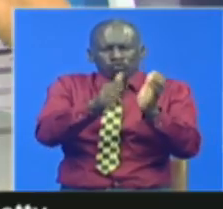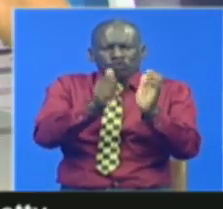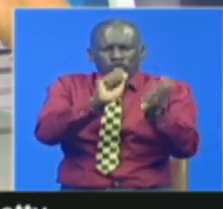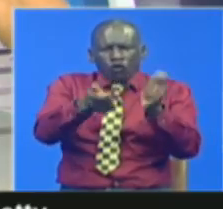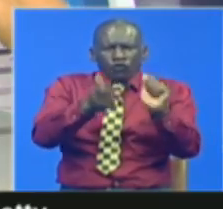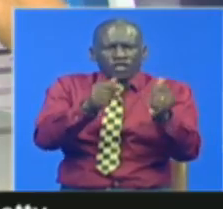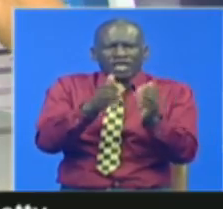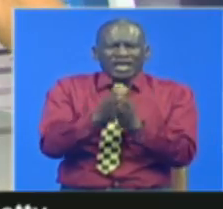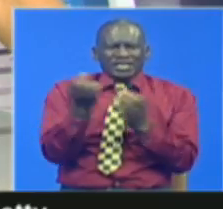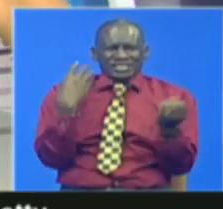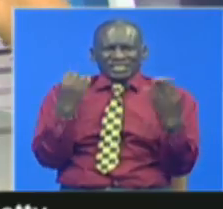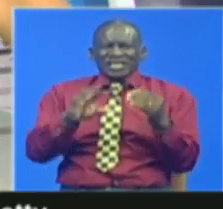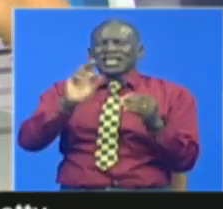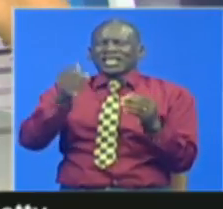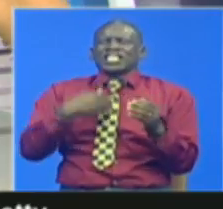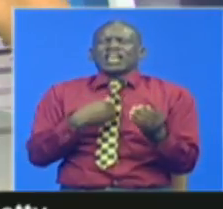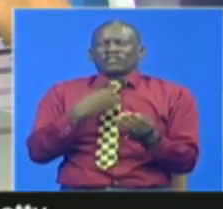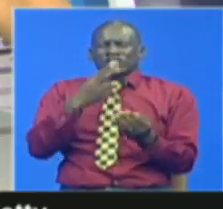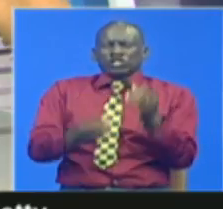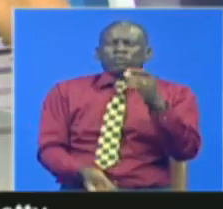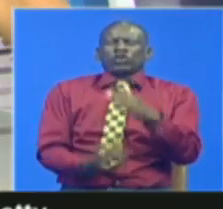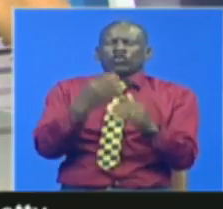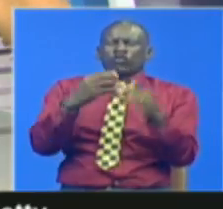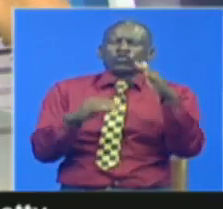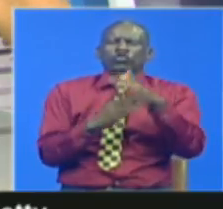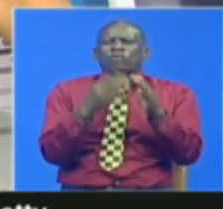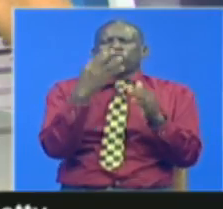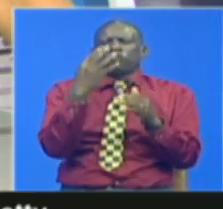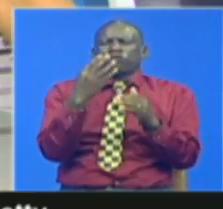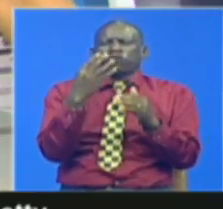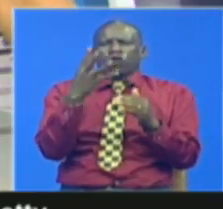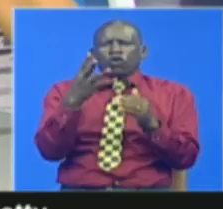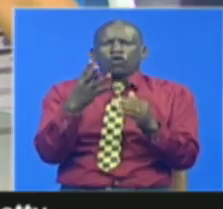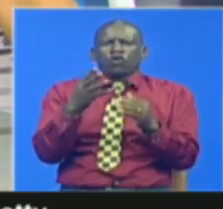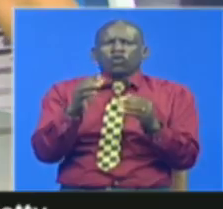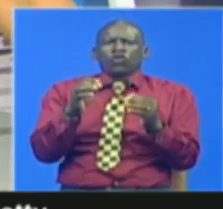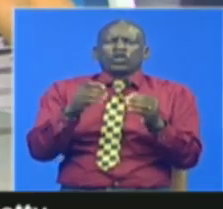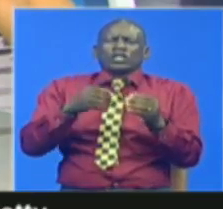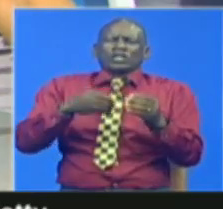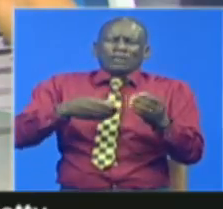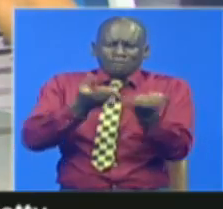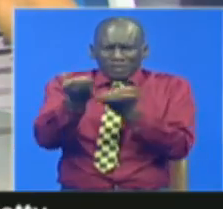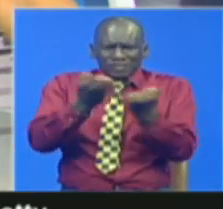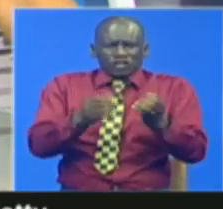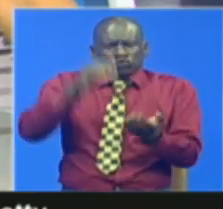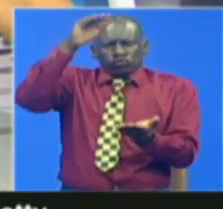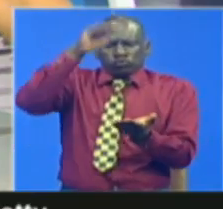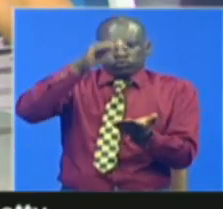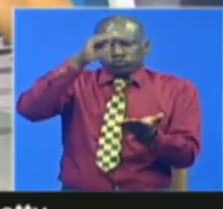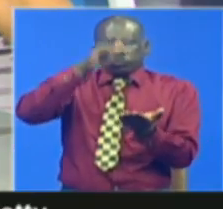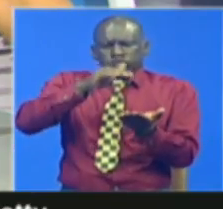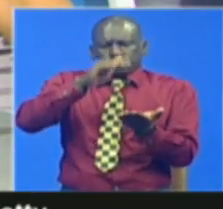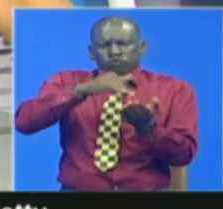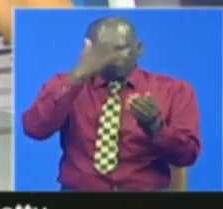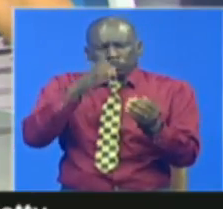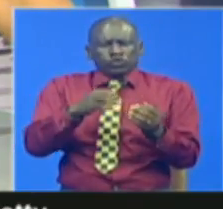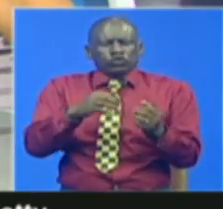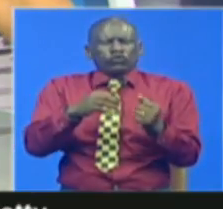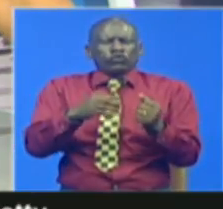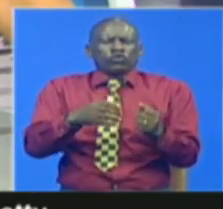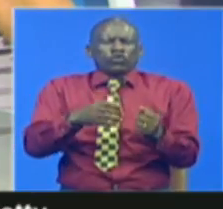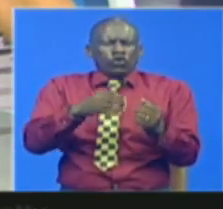in recent years seen the production of the top foreign exchange earners drop massively, largely due to poor returns and other